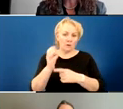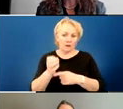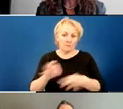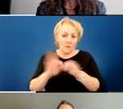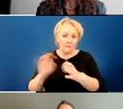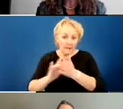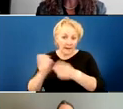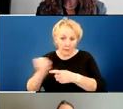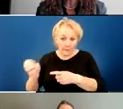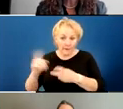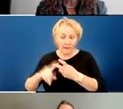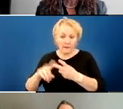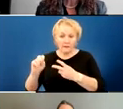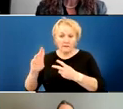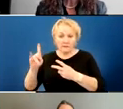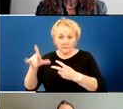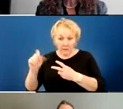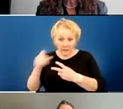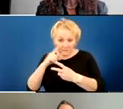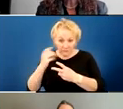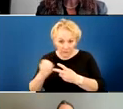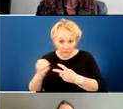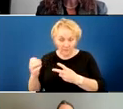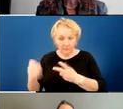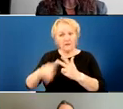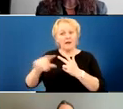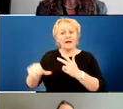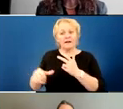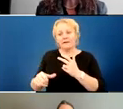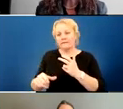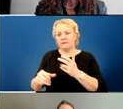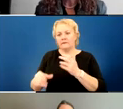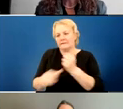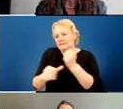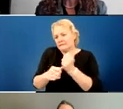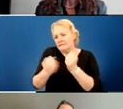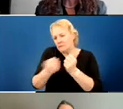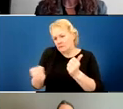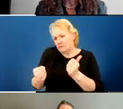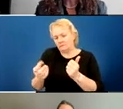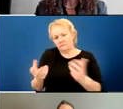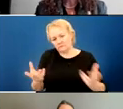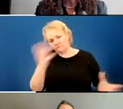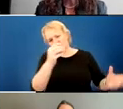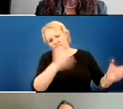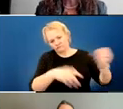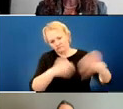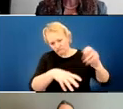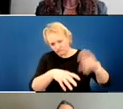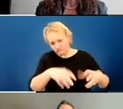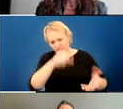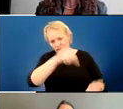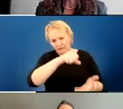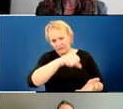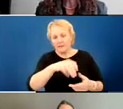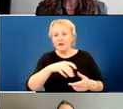use, the supplies for that equipment, and again, any assistive technology that you utilize. And, you know, I had to go